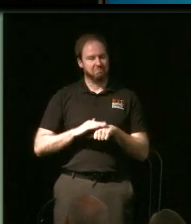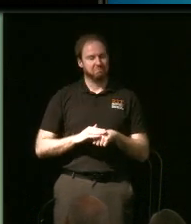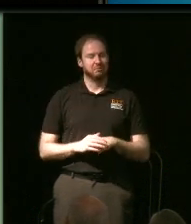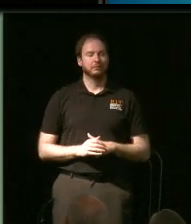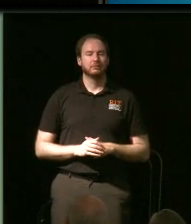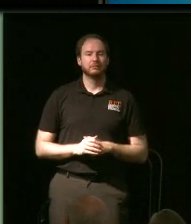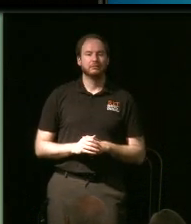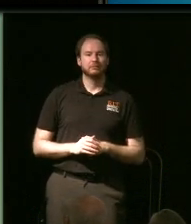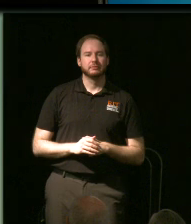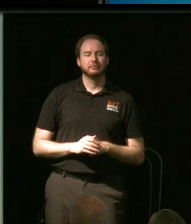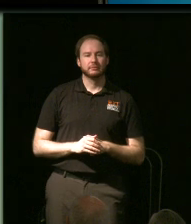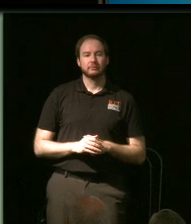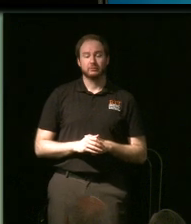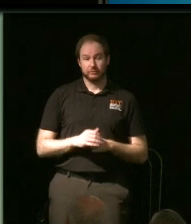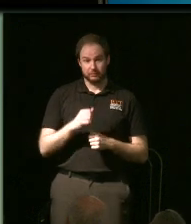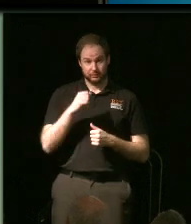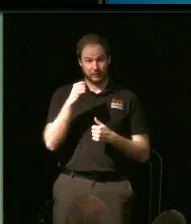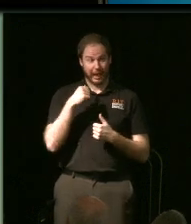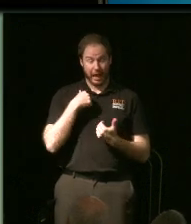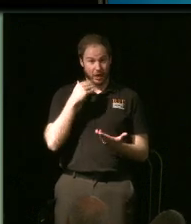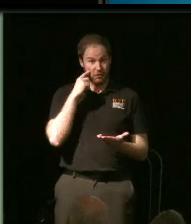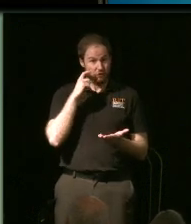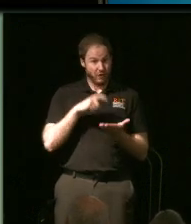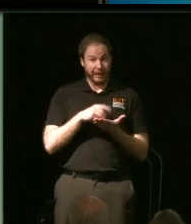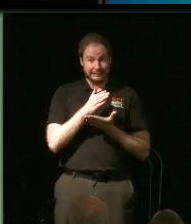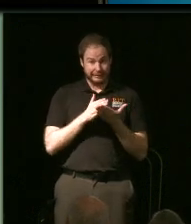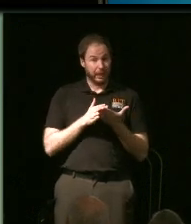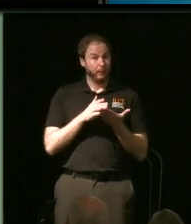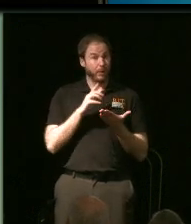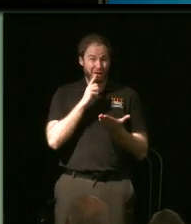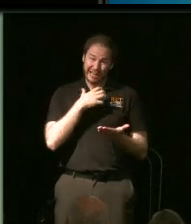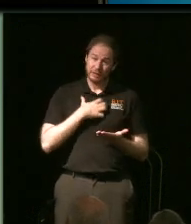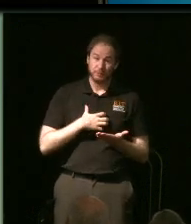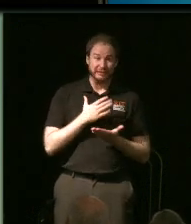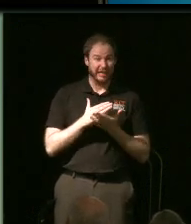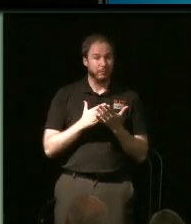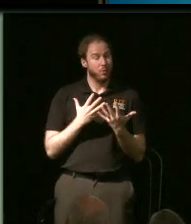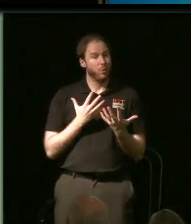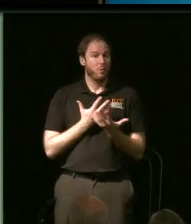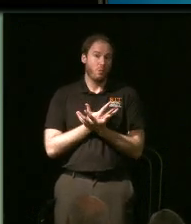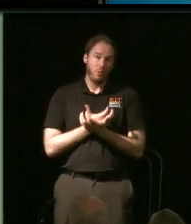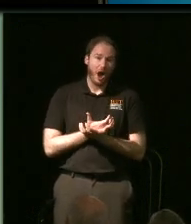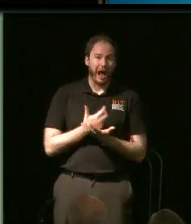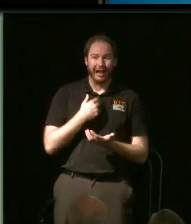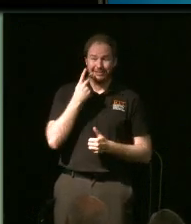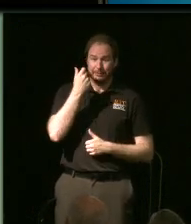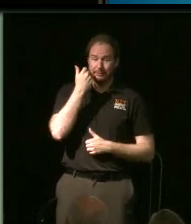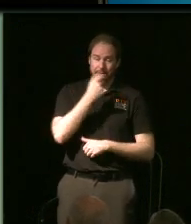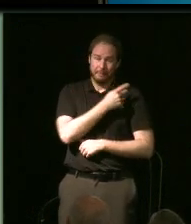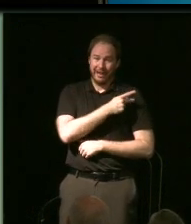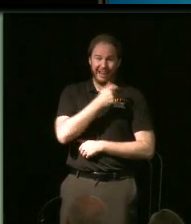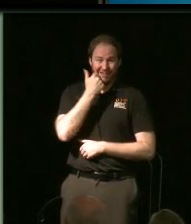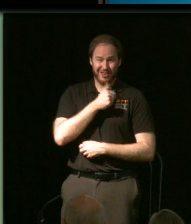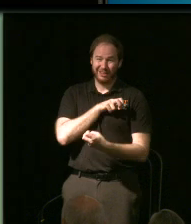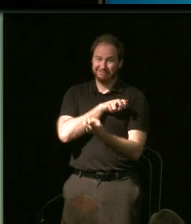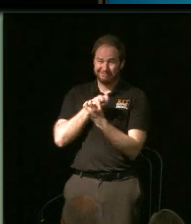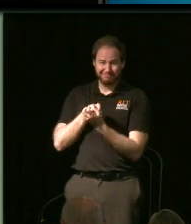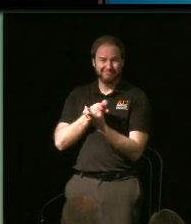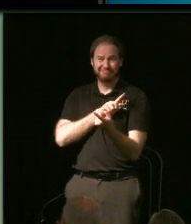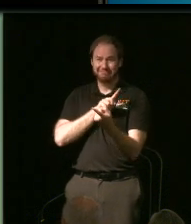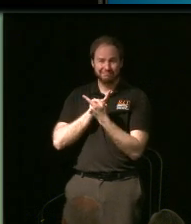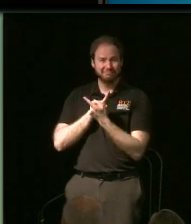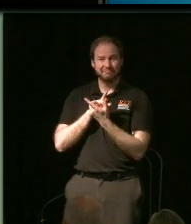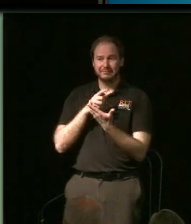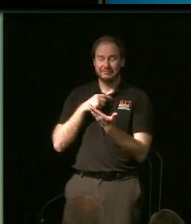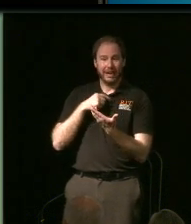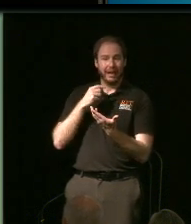Remember, you're desperate. I get that. I see patients every day. We hear it.